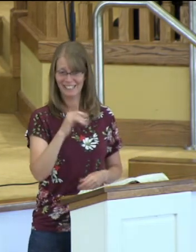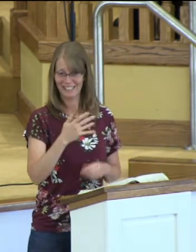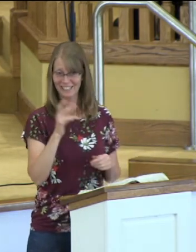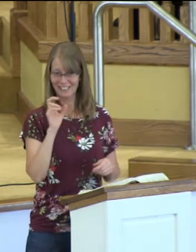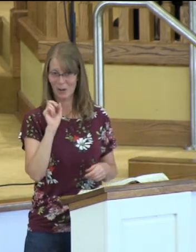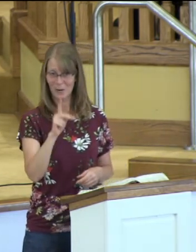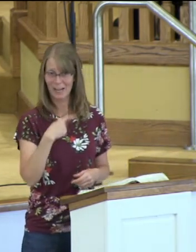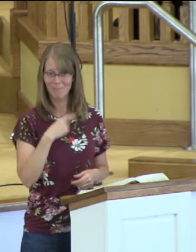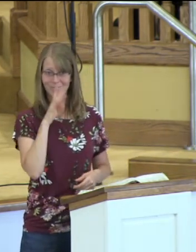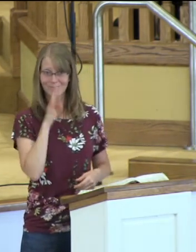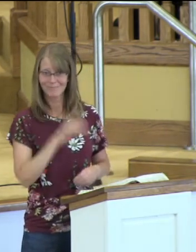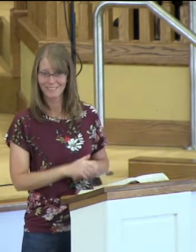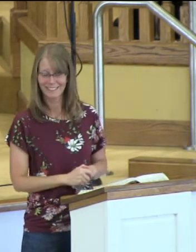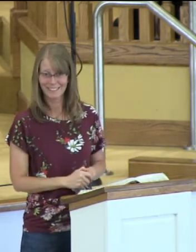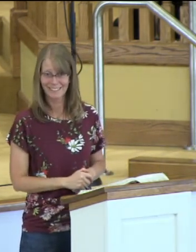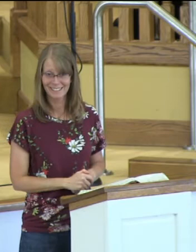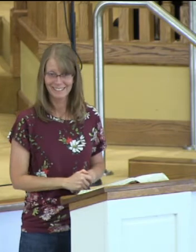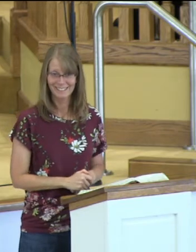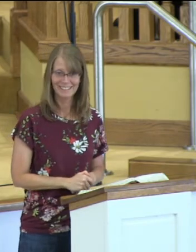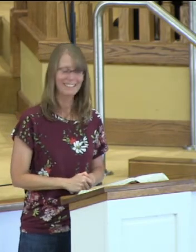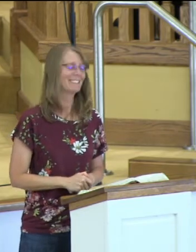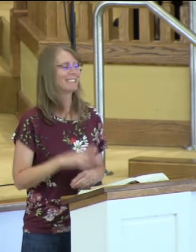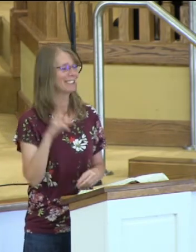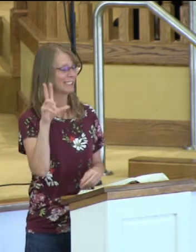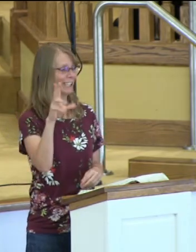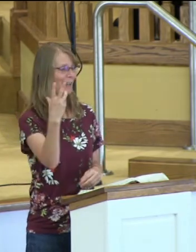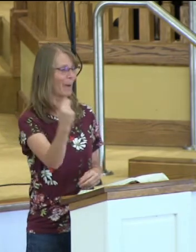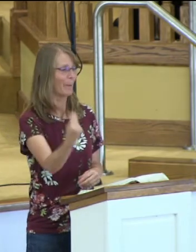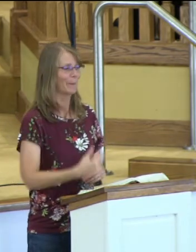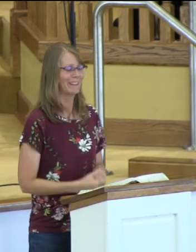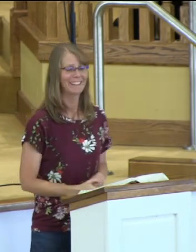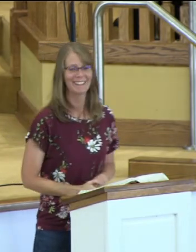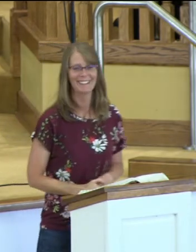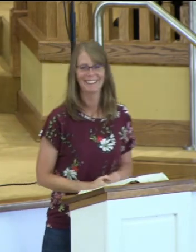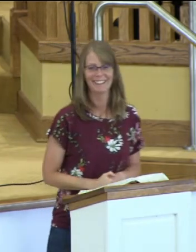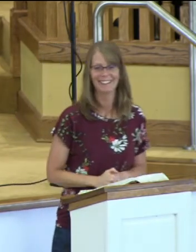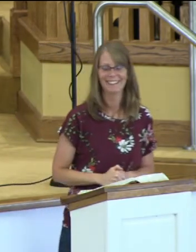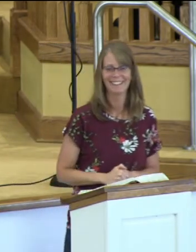one. Like upsetness on Sunday morning. That's a real word.